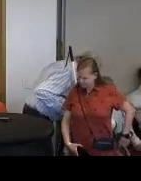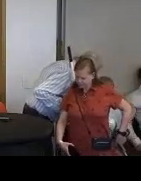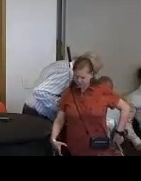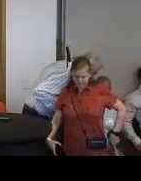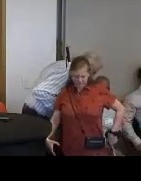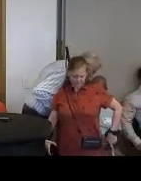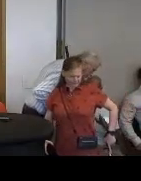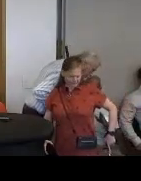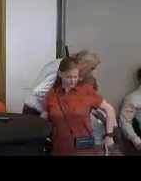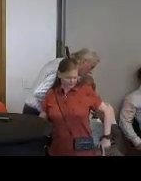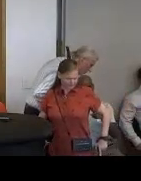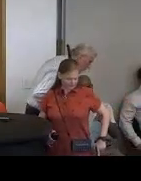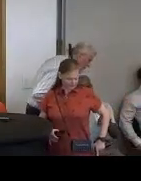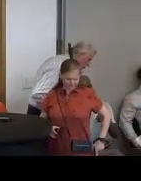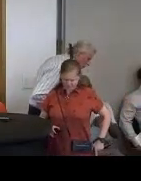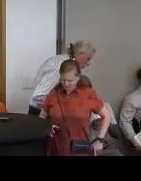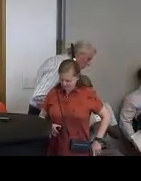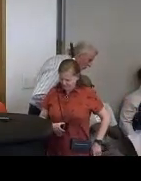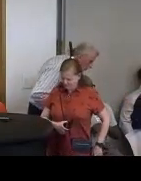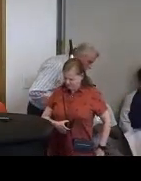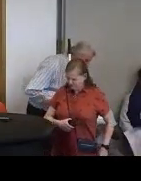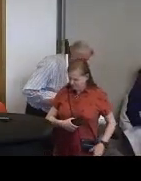Salsiccia.